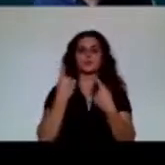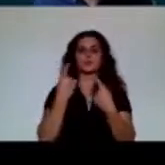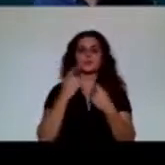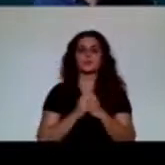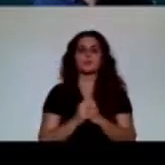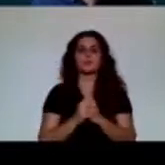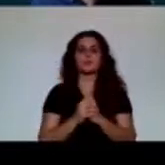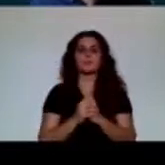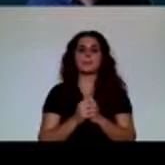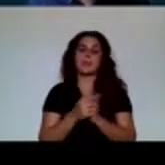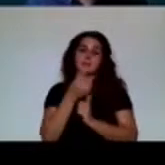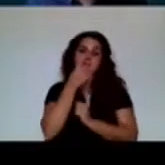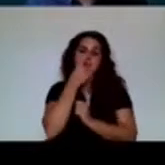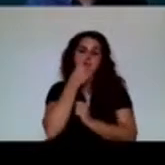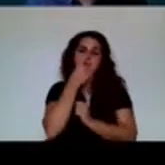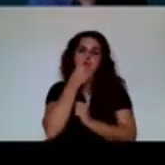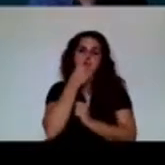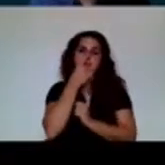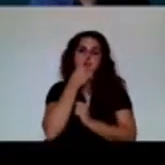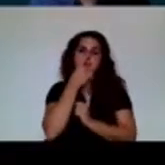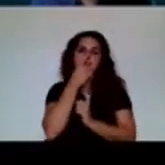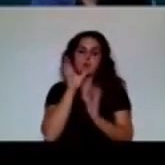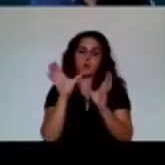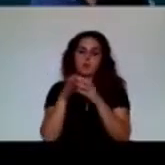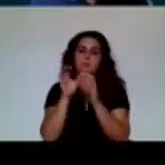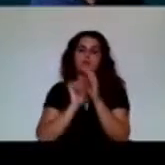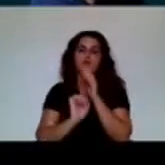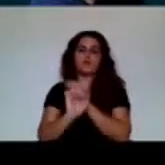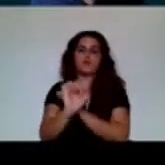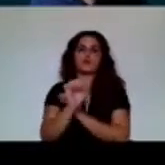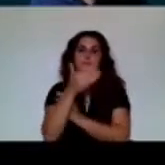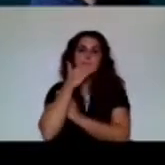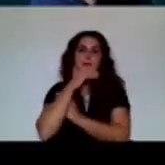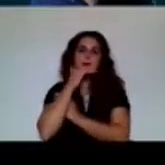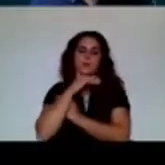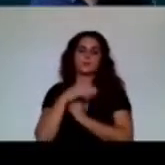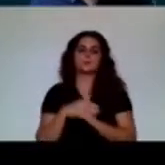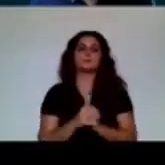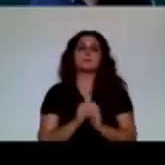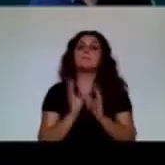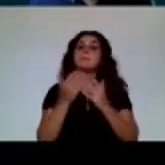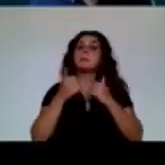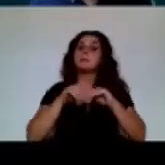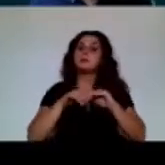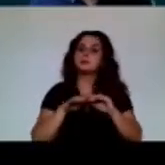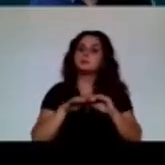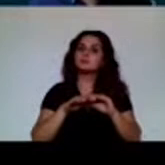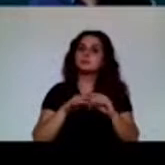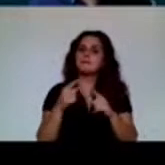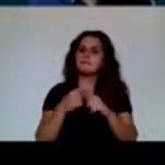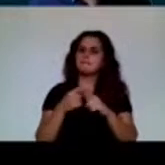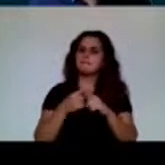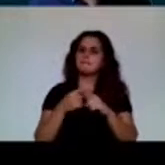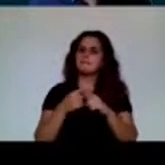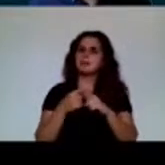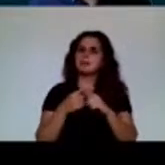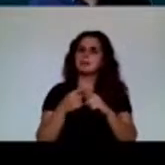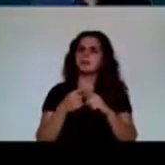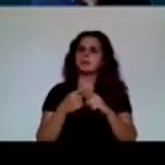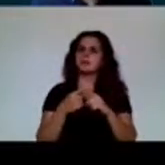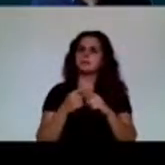a preference for their in-group, for whites. However, and very interesting,